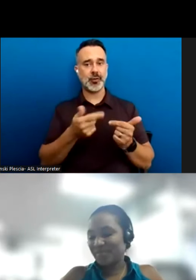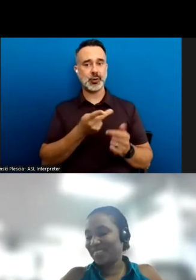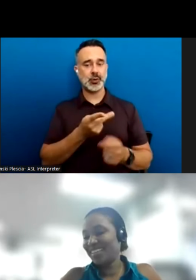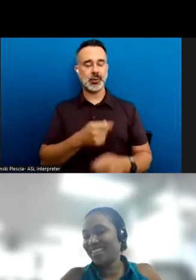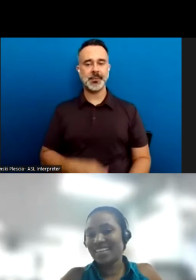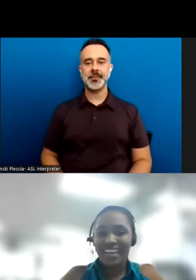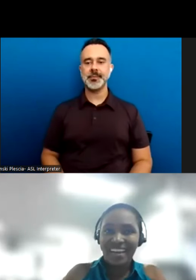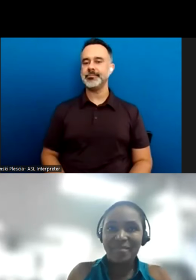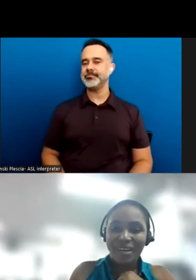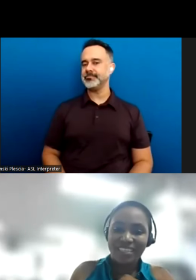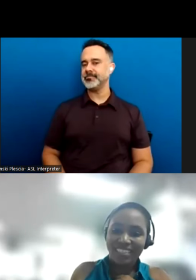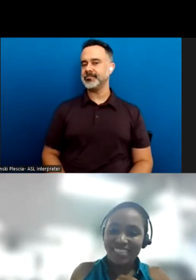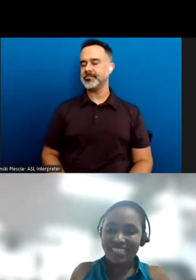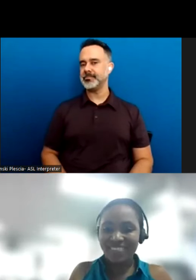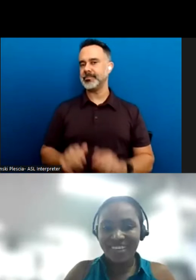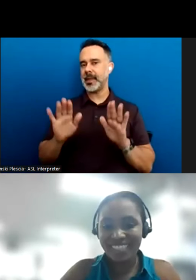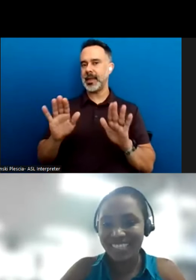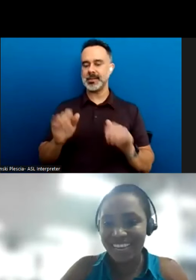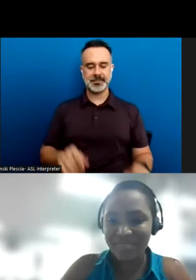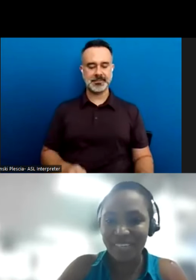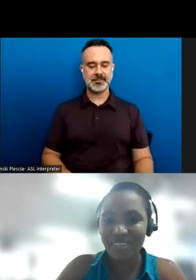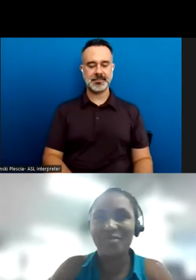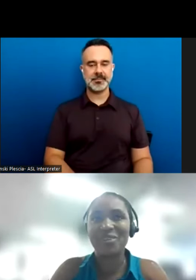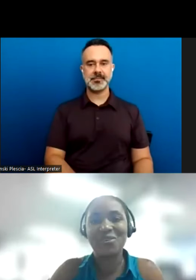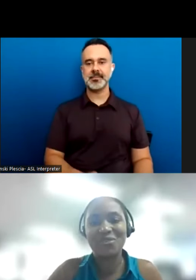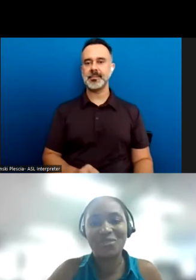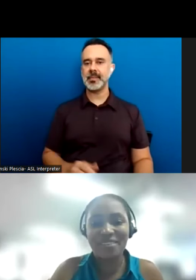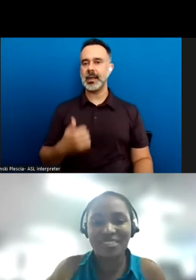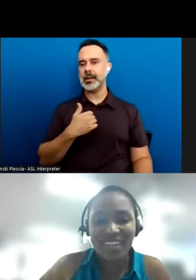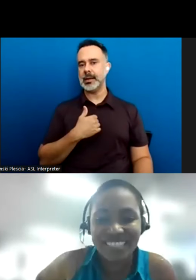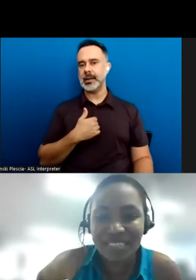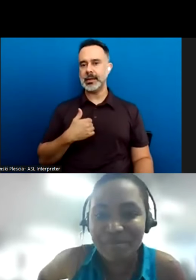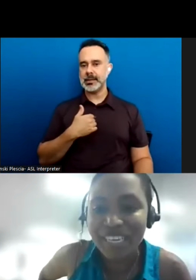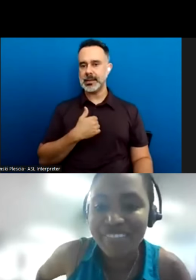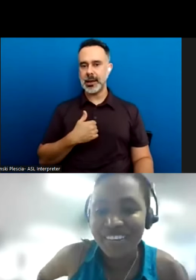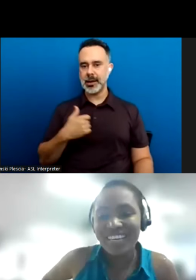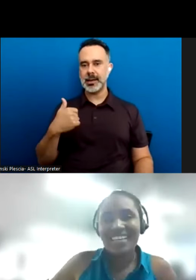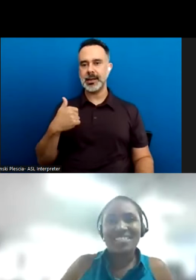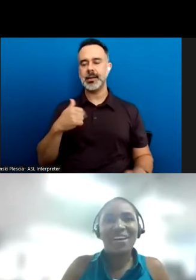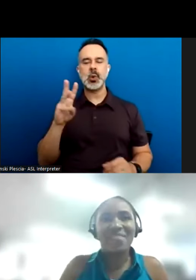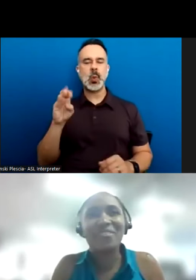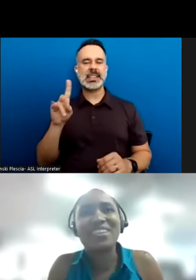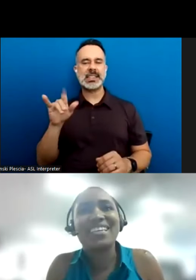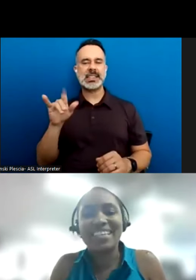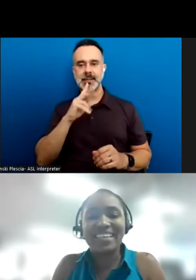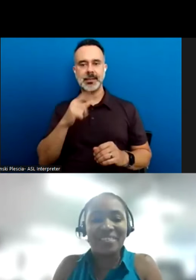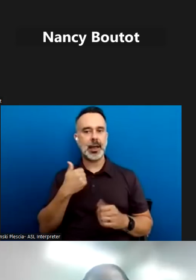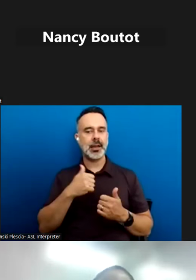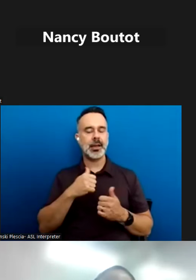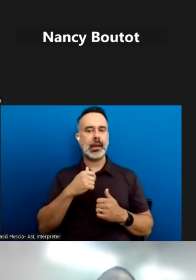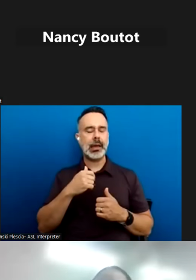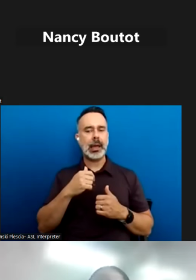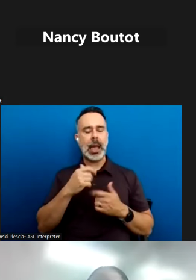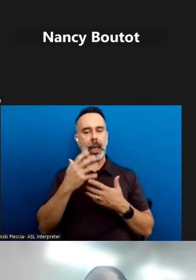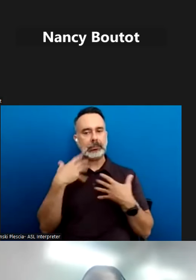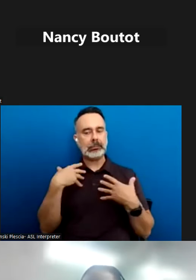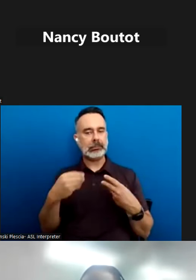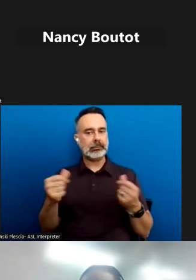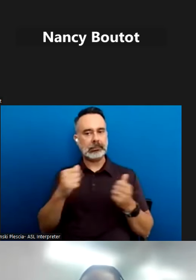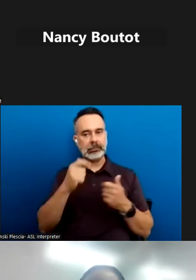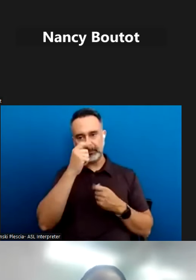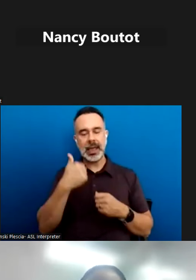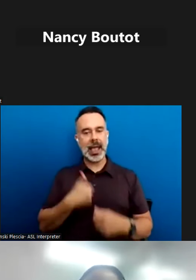Awesome. I apologize in advance. I am getting over a cold, so I will try to speak up so everyone can hear me. I am